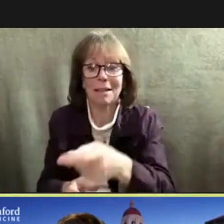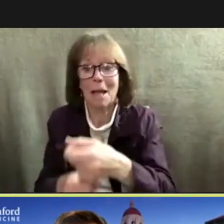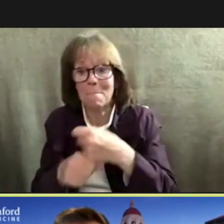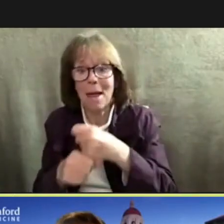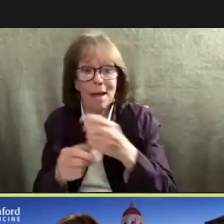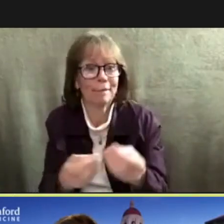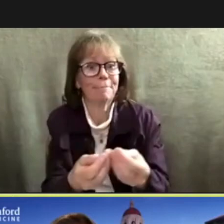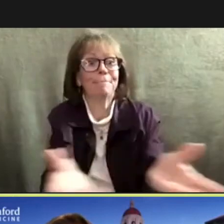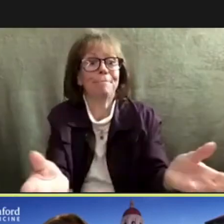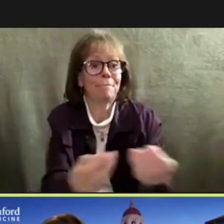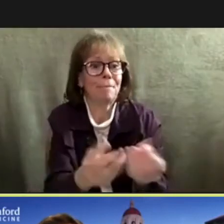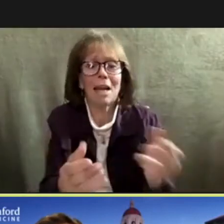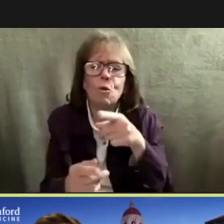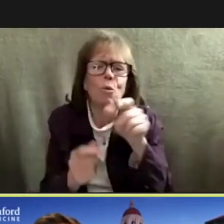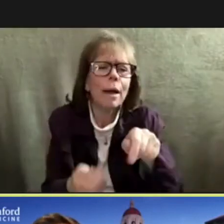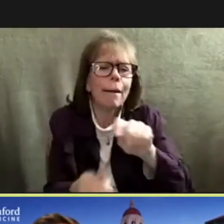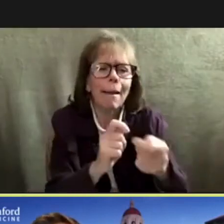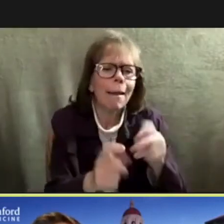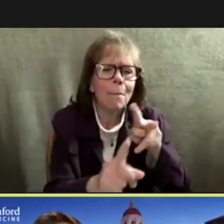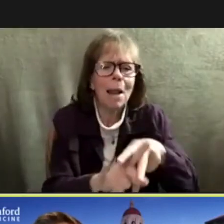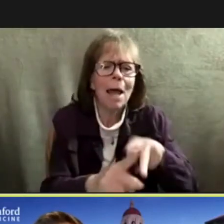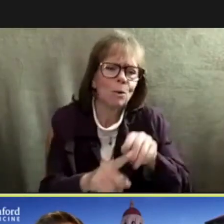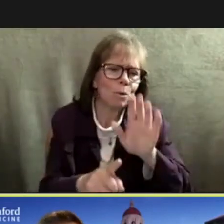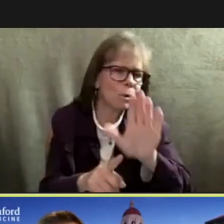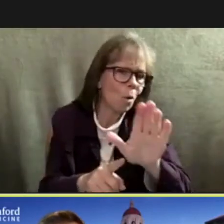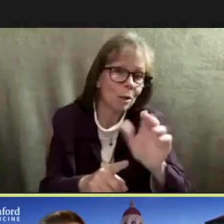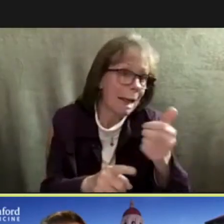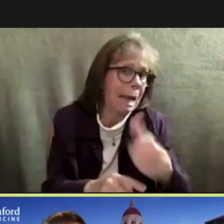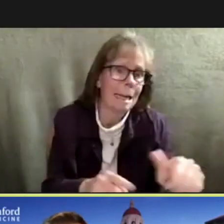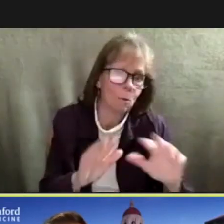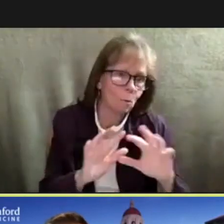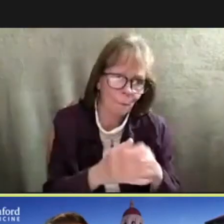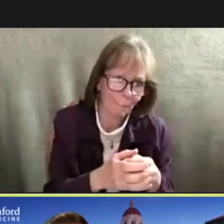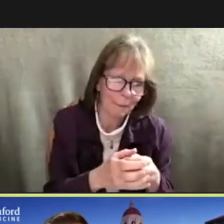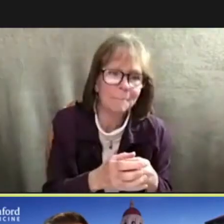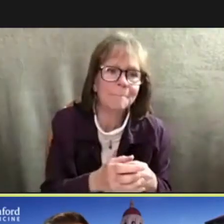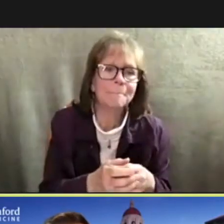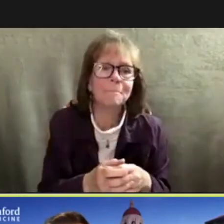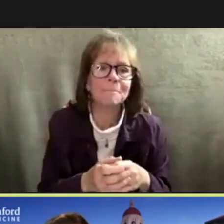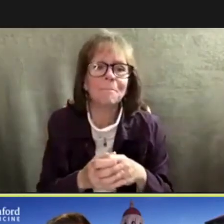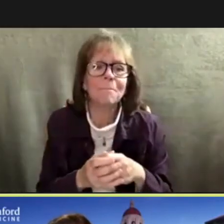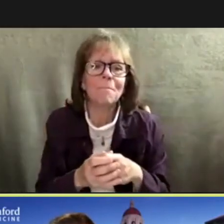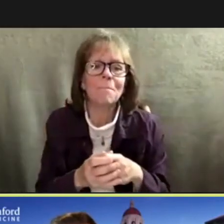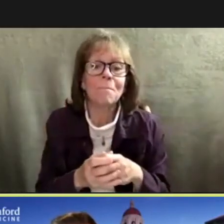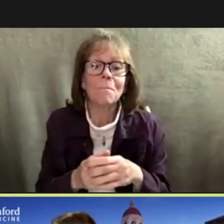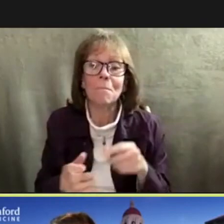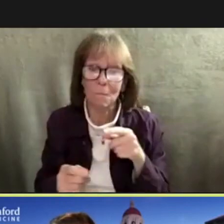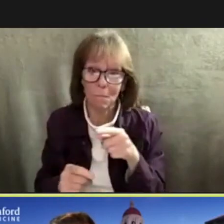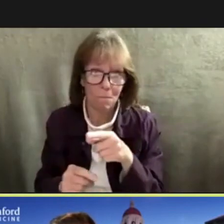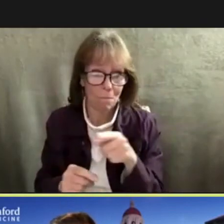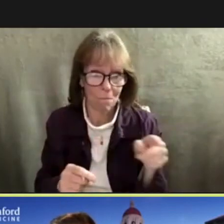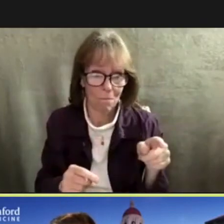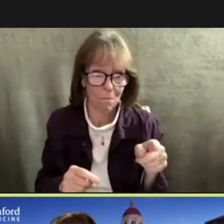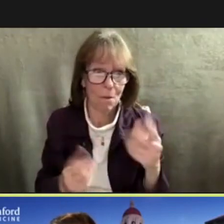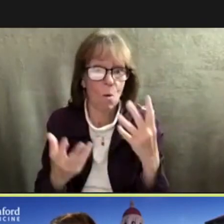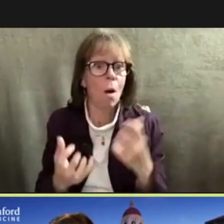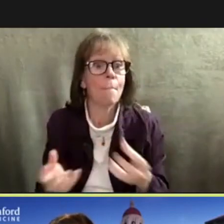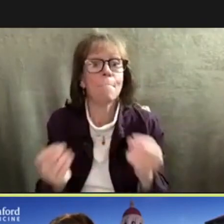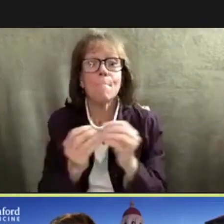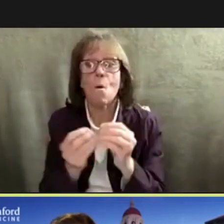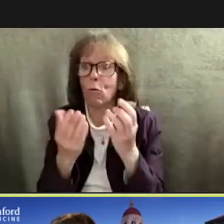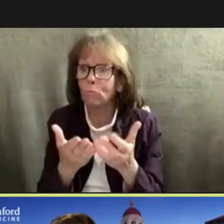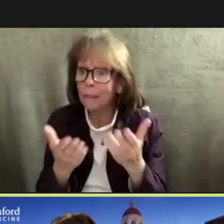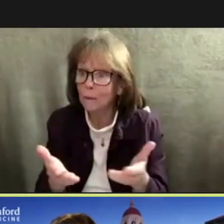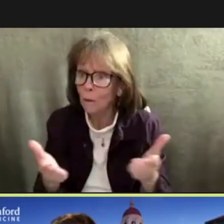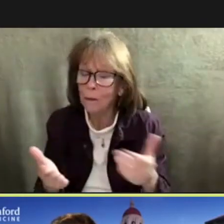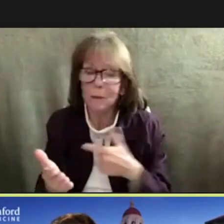they're widely applicable to any and all groups. For those of you looking for more resources,